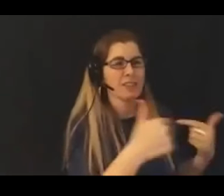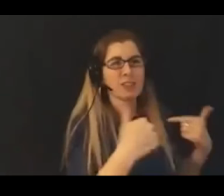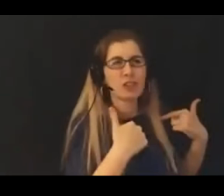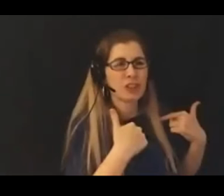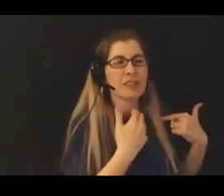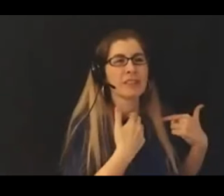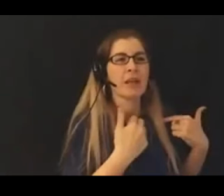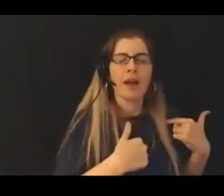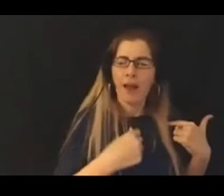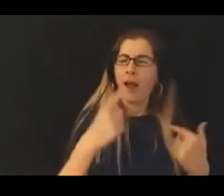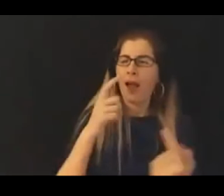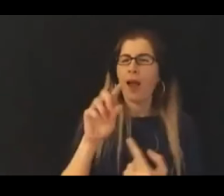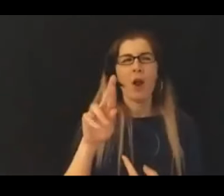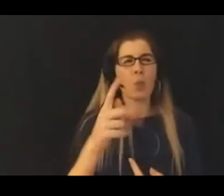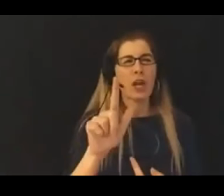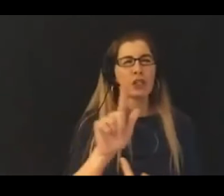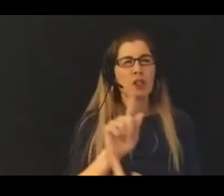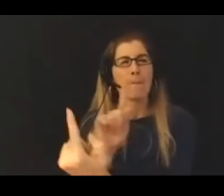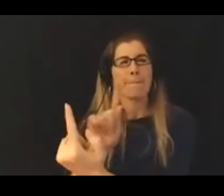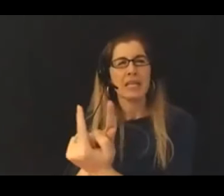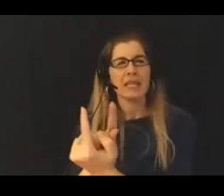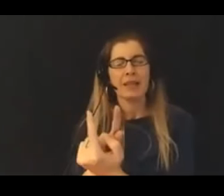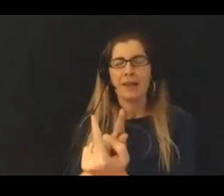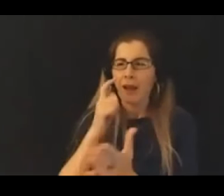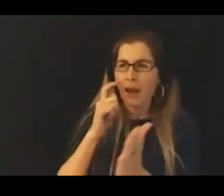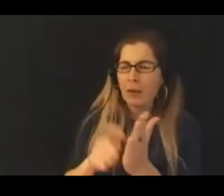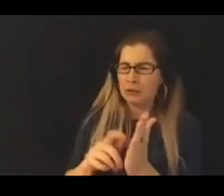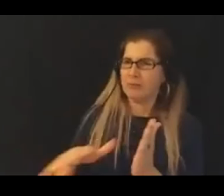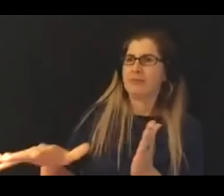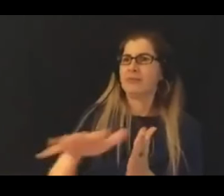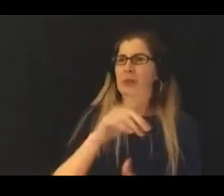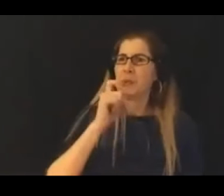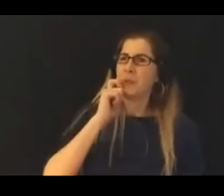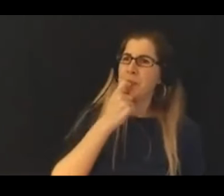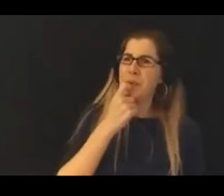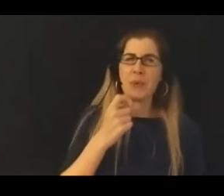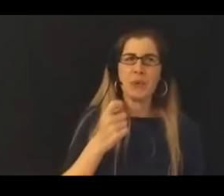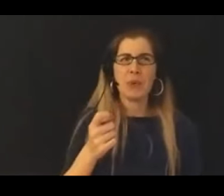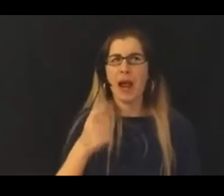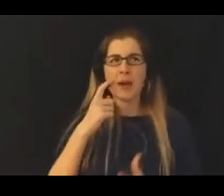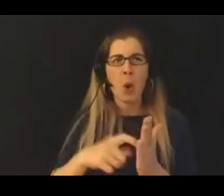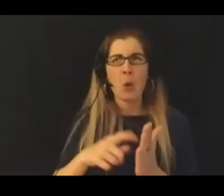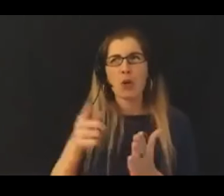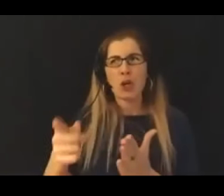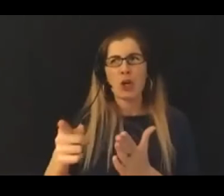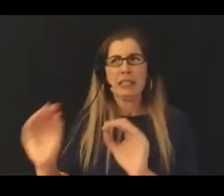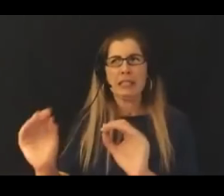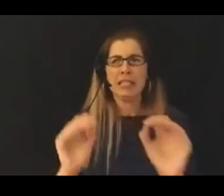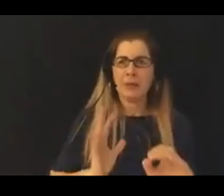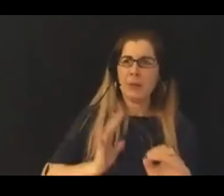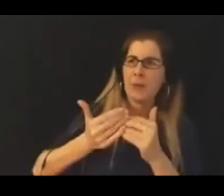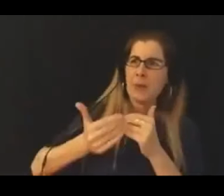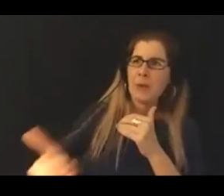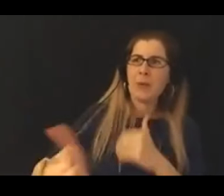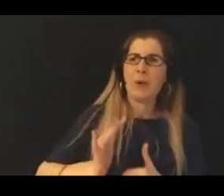kind of saw Rachel Rugh and the interesting things that were happening in the area because of her offerings. And so my background is in neuroscience